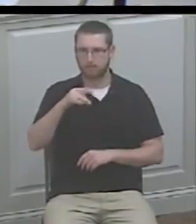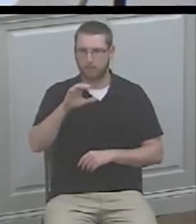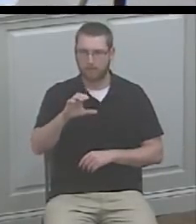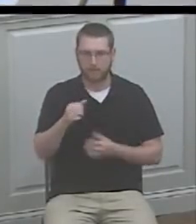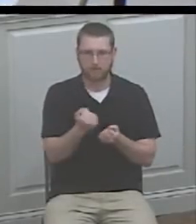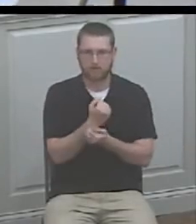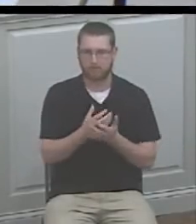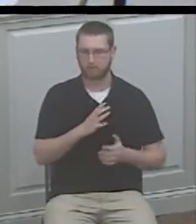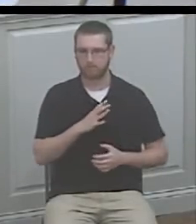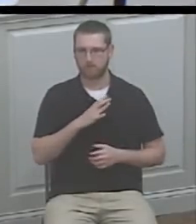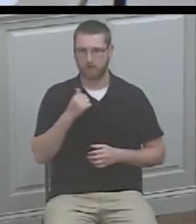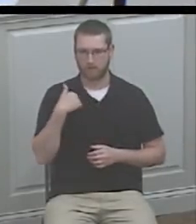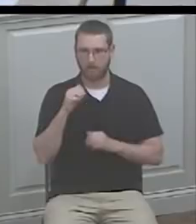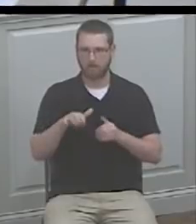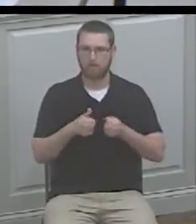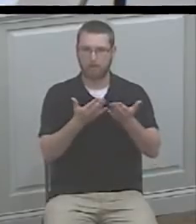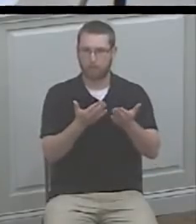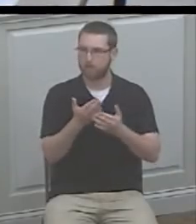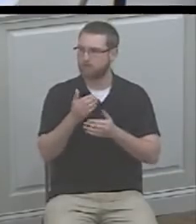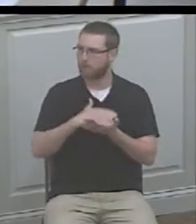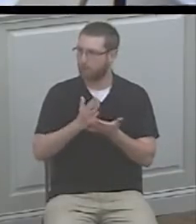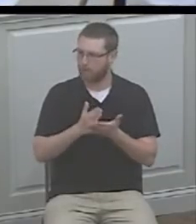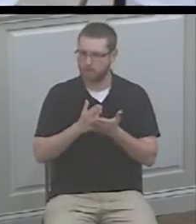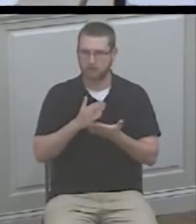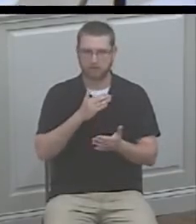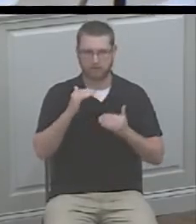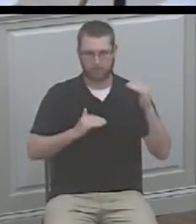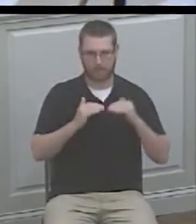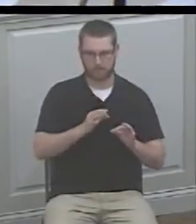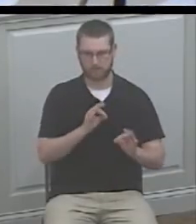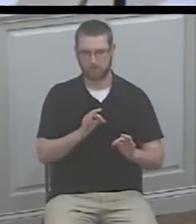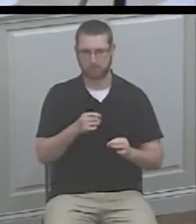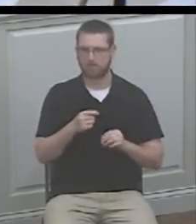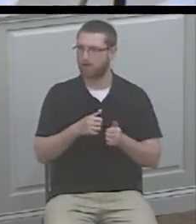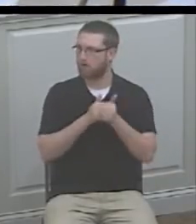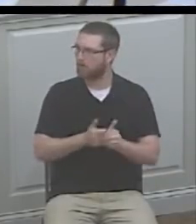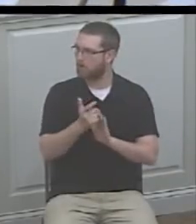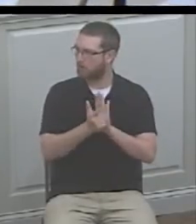have a proposed budget for you that is balanced as according to law on the 29th.